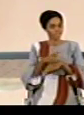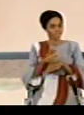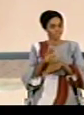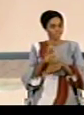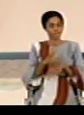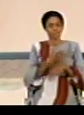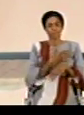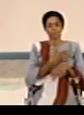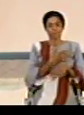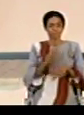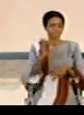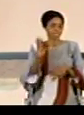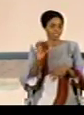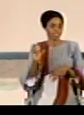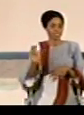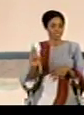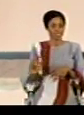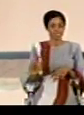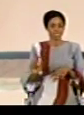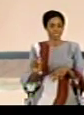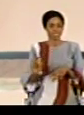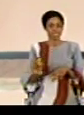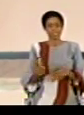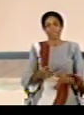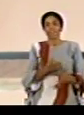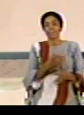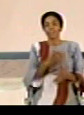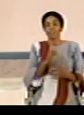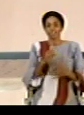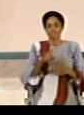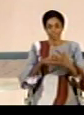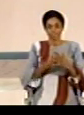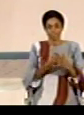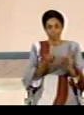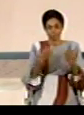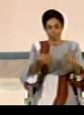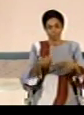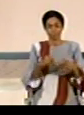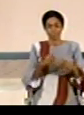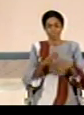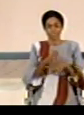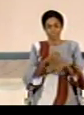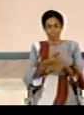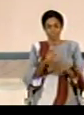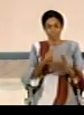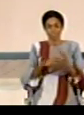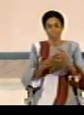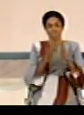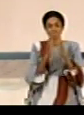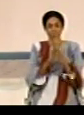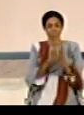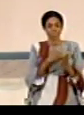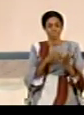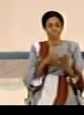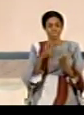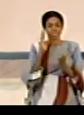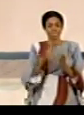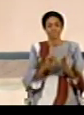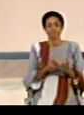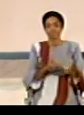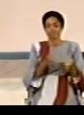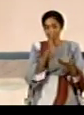about 6:30, 6:45. Be there to start to pray, and then it's going to be a